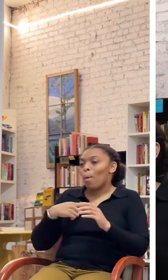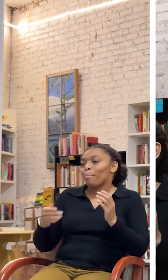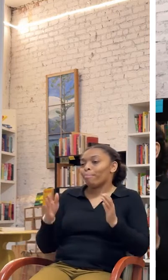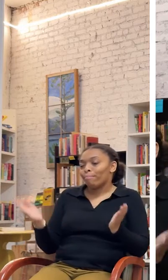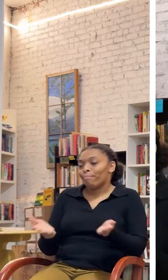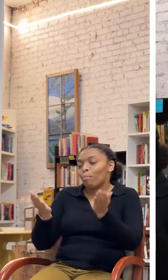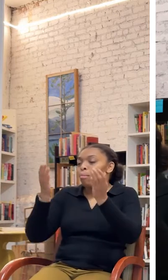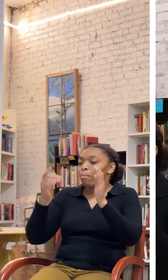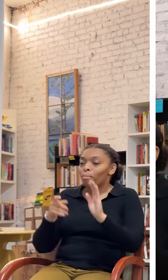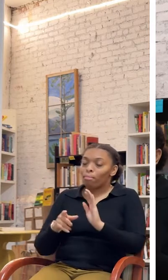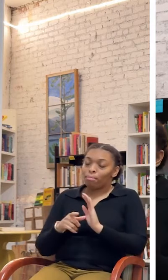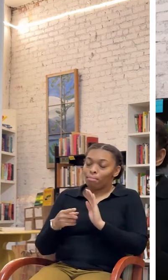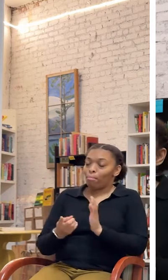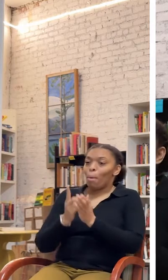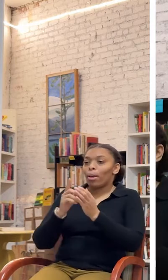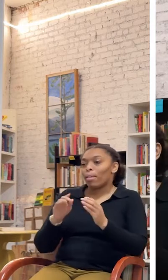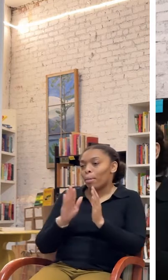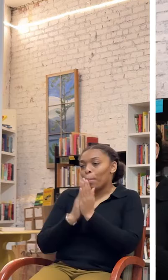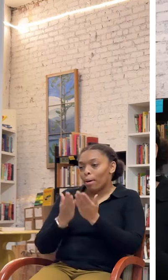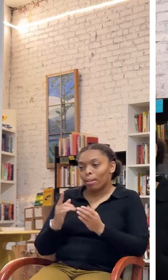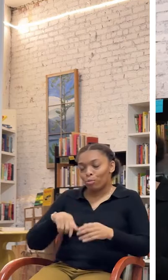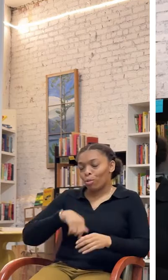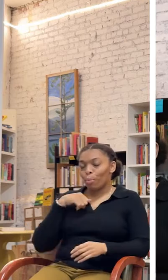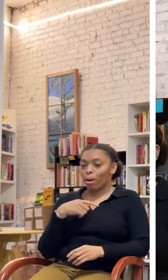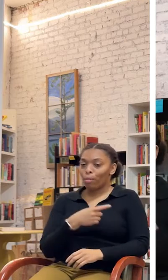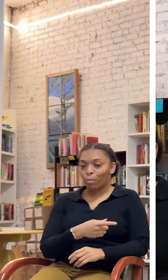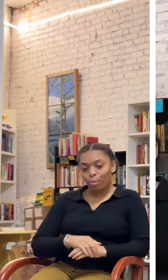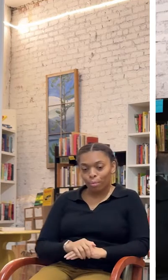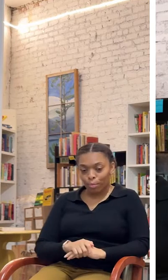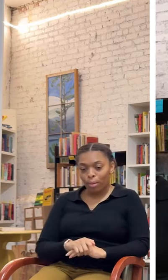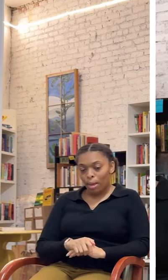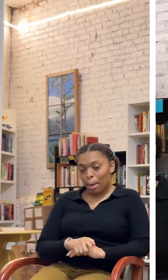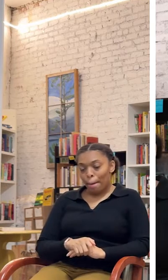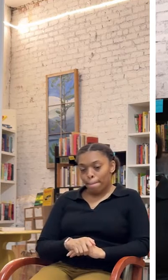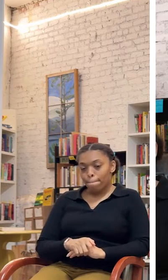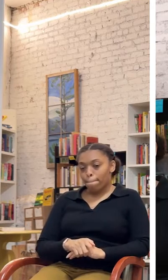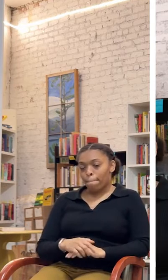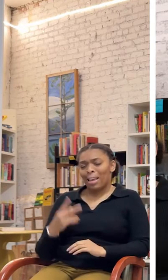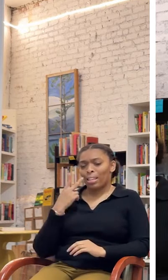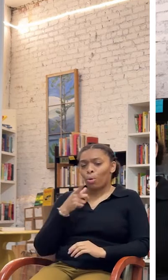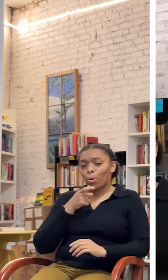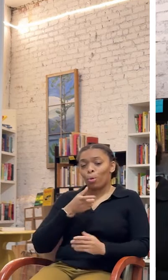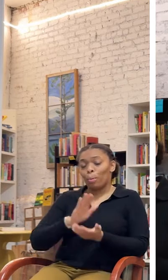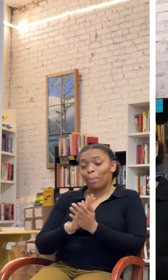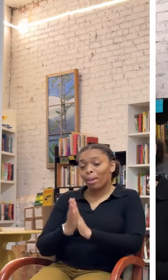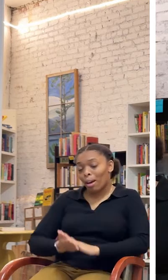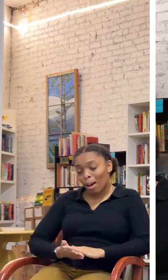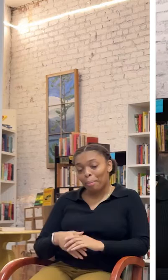just so fucking proud of you. I am so proud of seeing who you've become all these